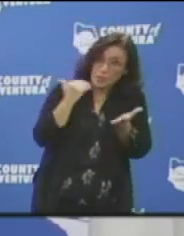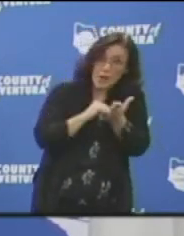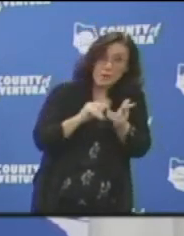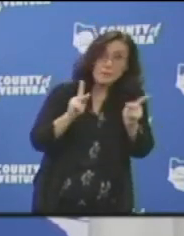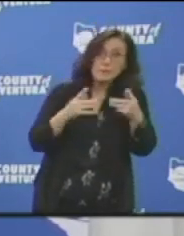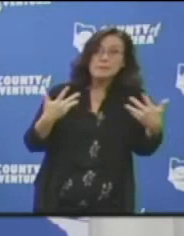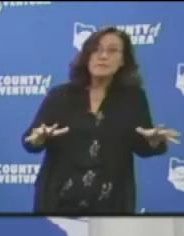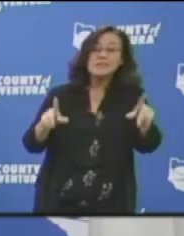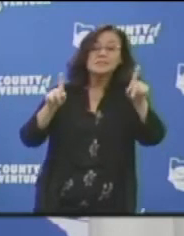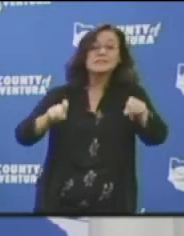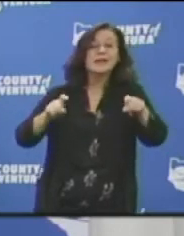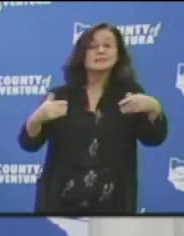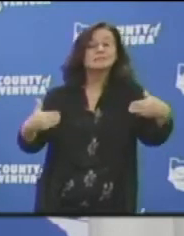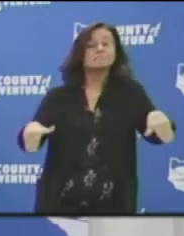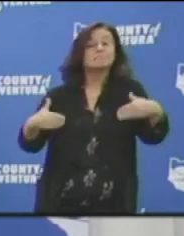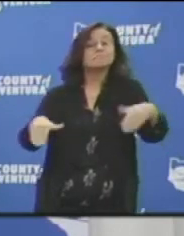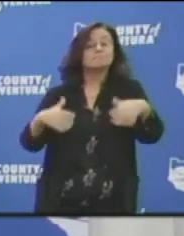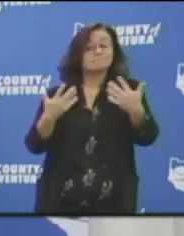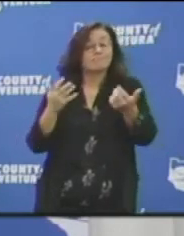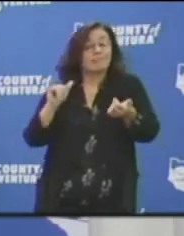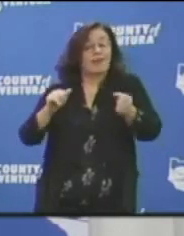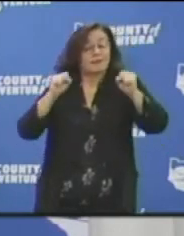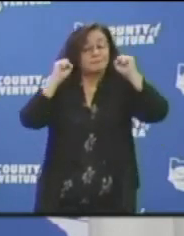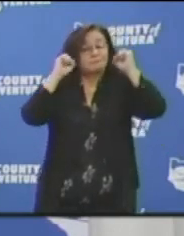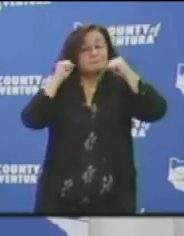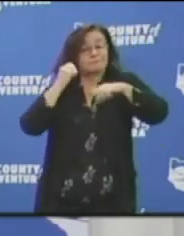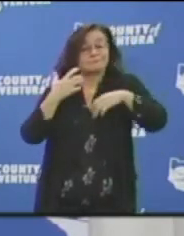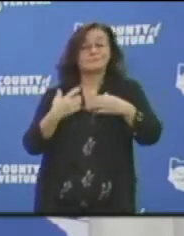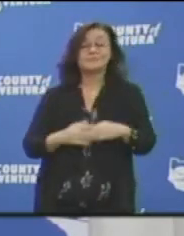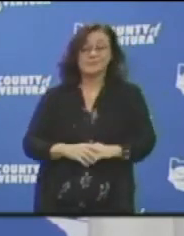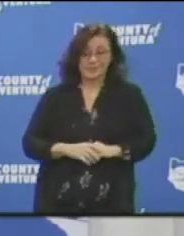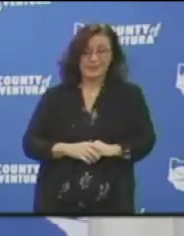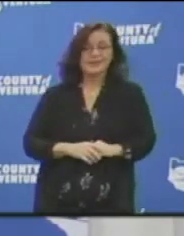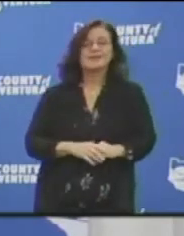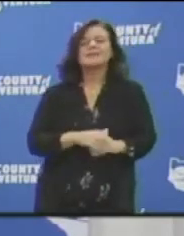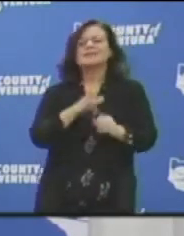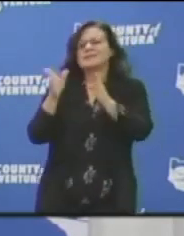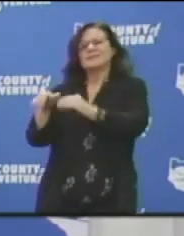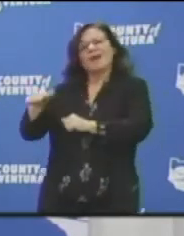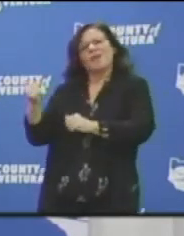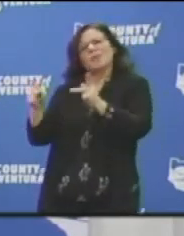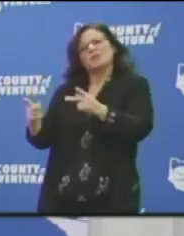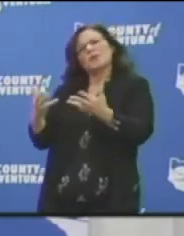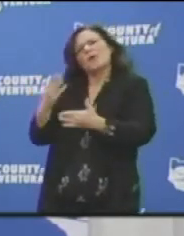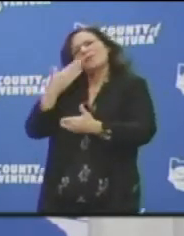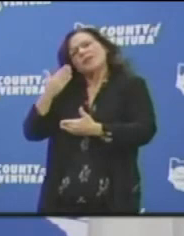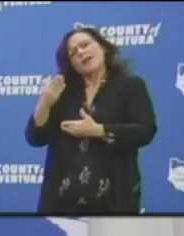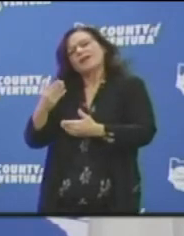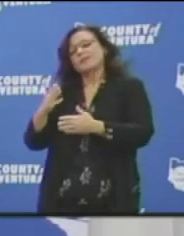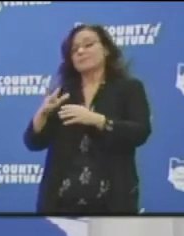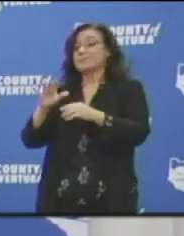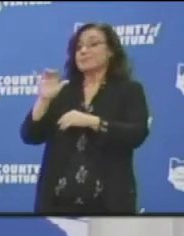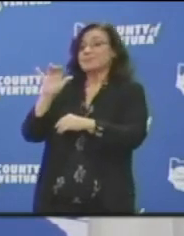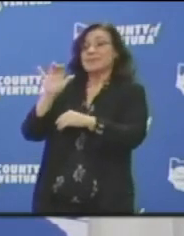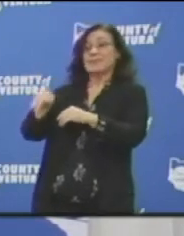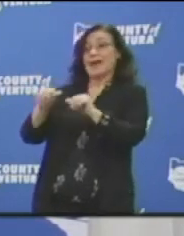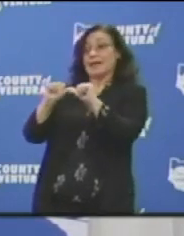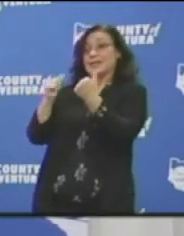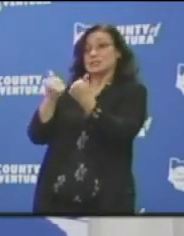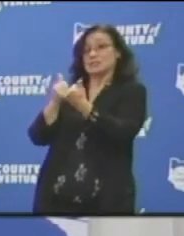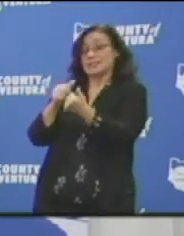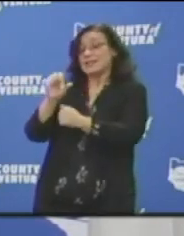facilities. I'm also really thankful to Victoria Jump and the Area Agency on Aging and their staff